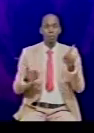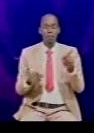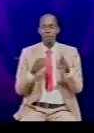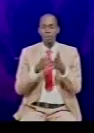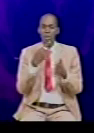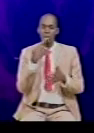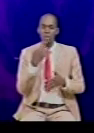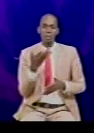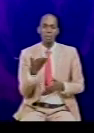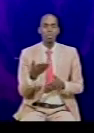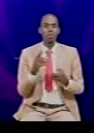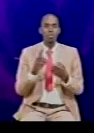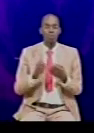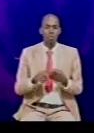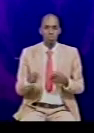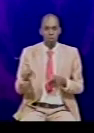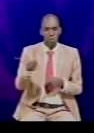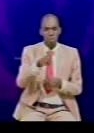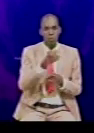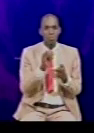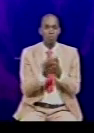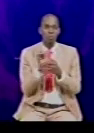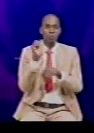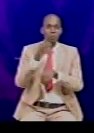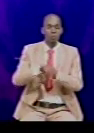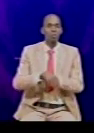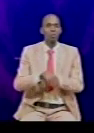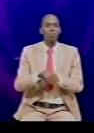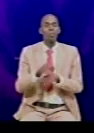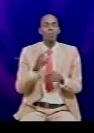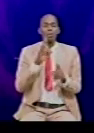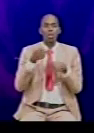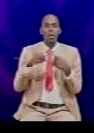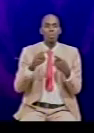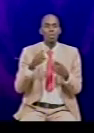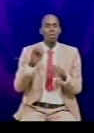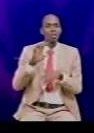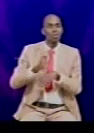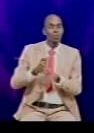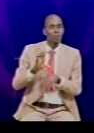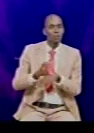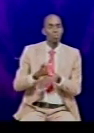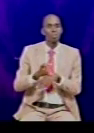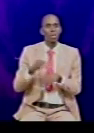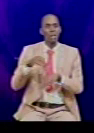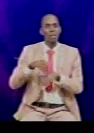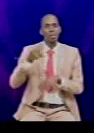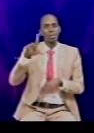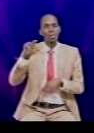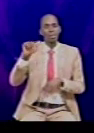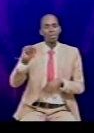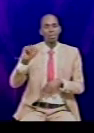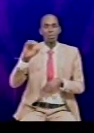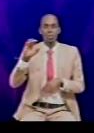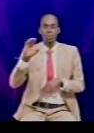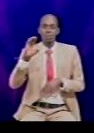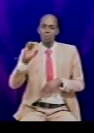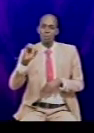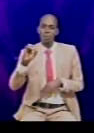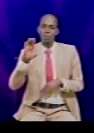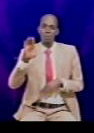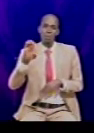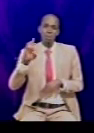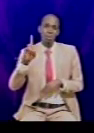verse 21, it says, to him that overcometh, that's to the church at Laodicea, the lukewarm church, will